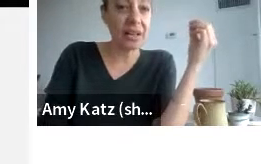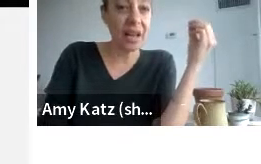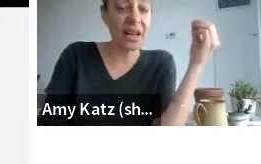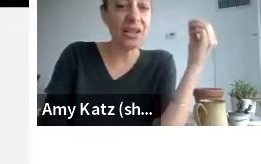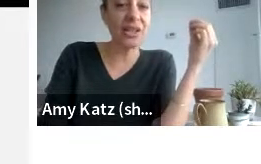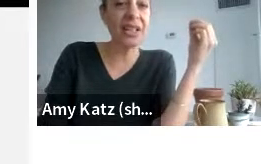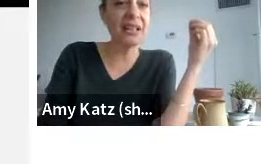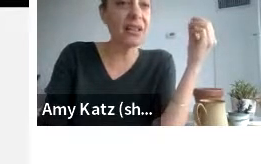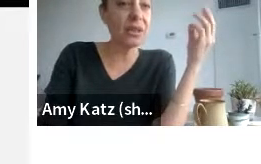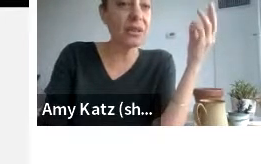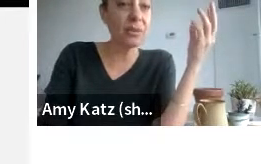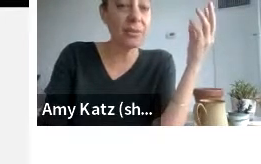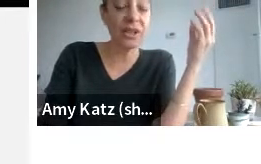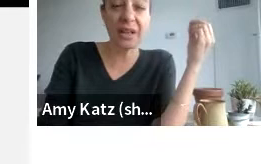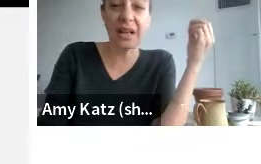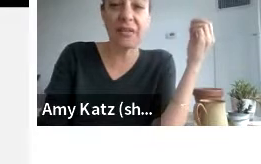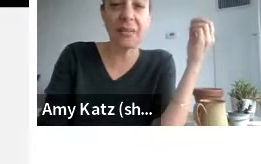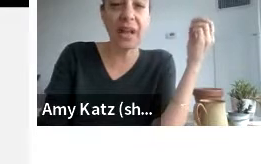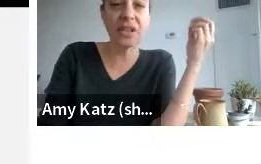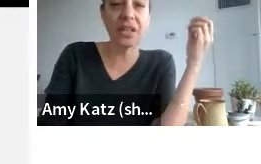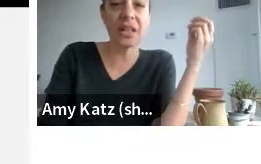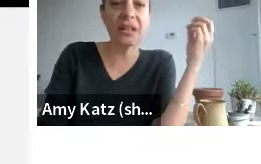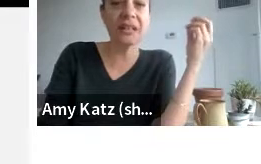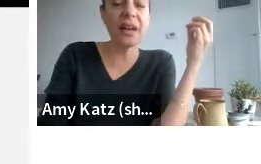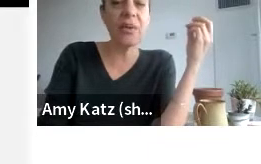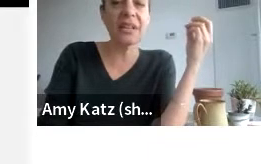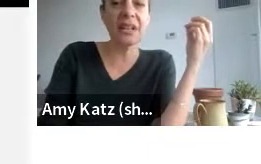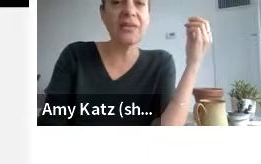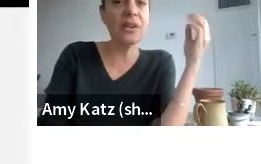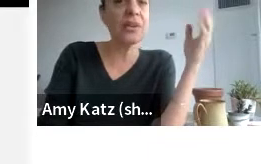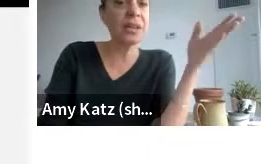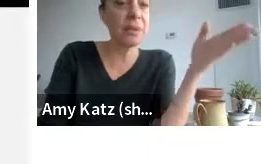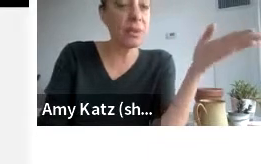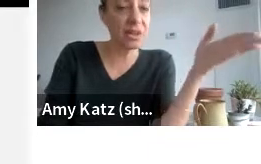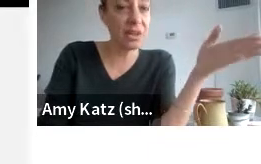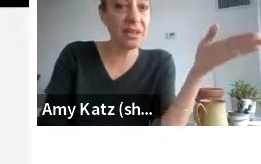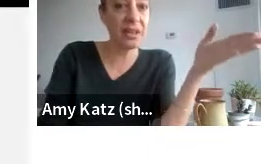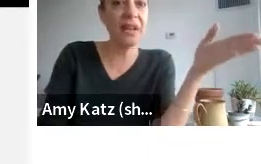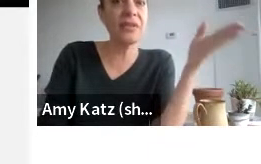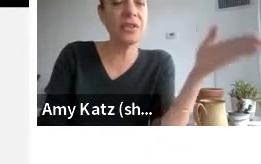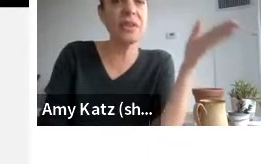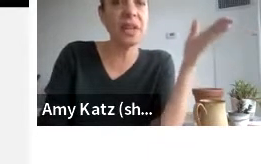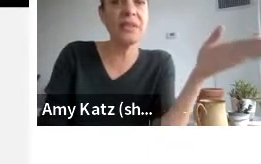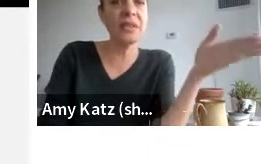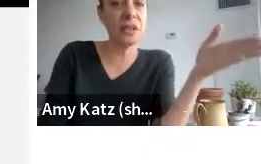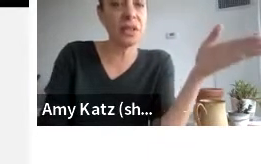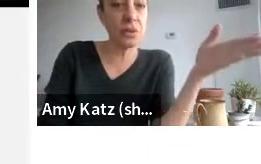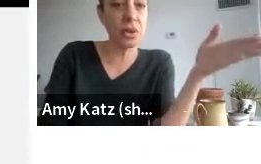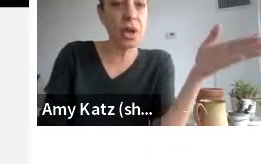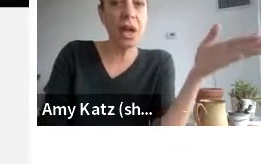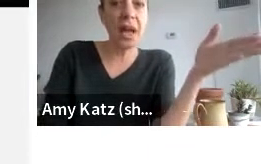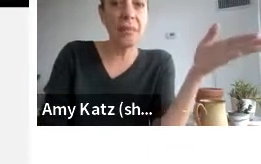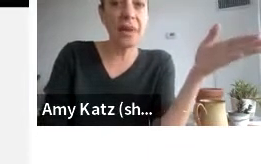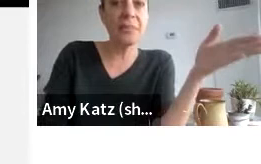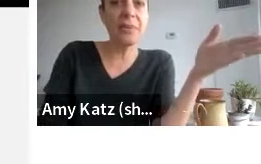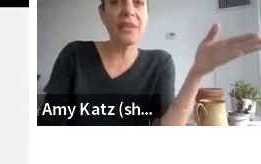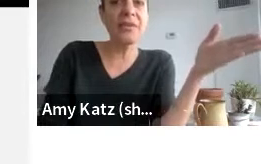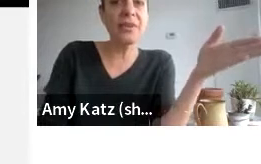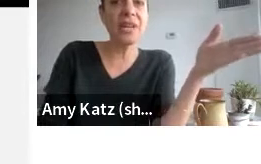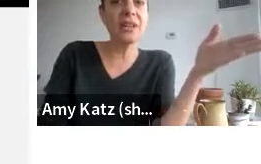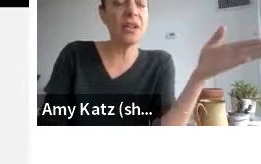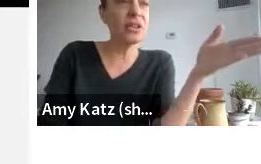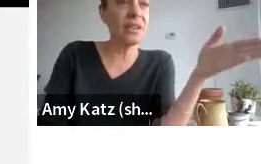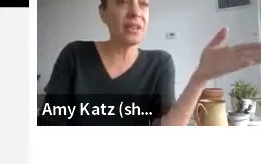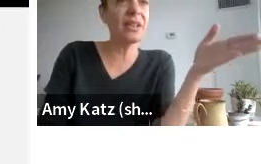on the next slide. And just in case it's hard to read, which I kind of imagine it is, I want to say a few things about what's on the slide. First of all, none of this is new. And many people